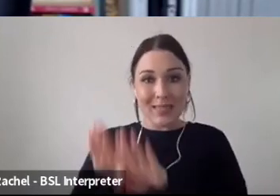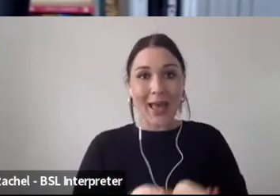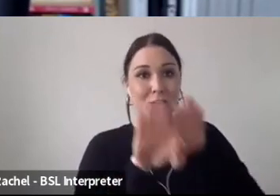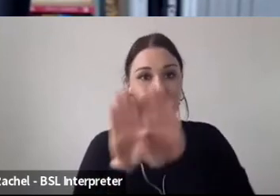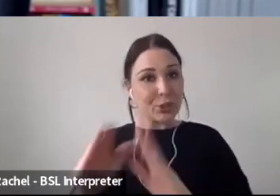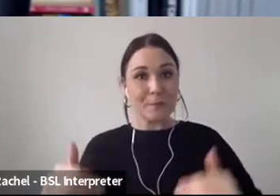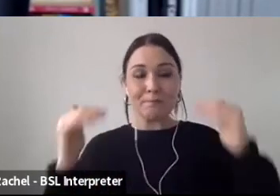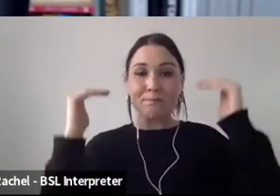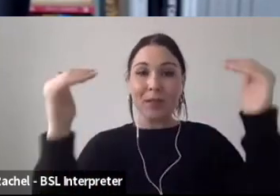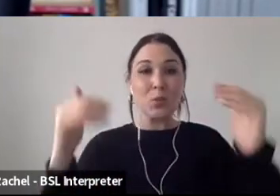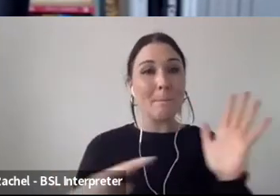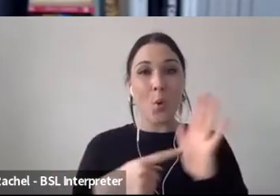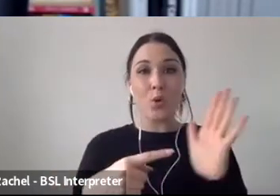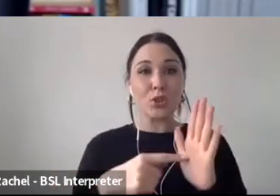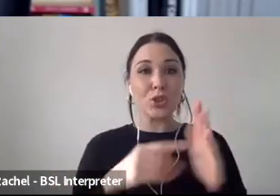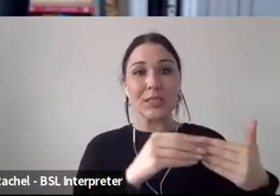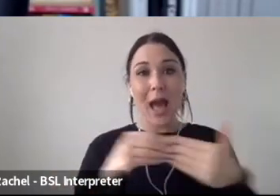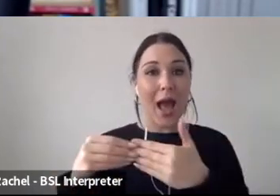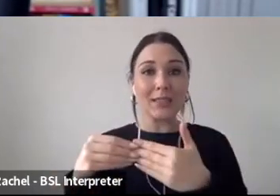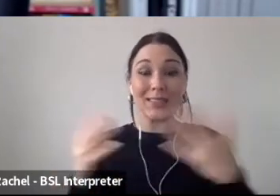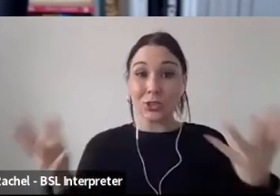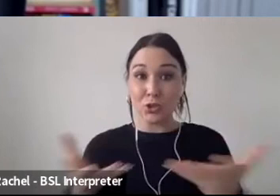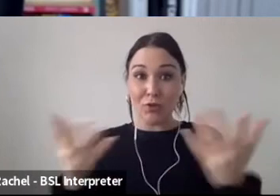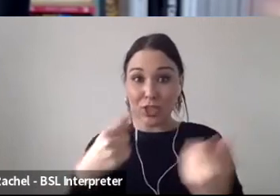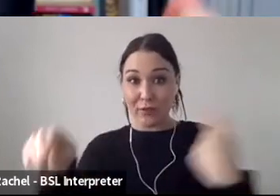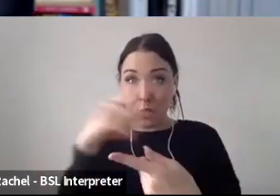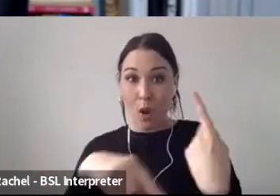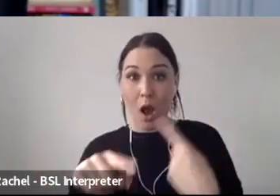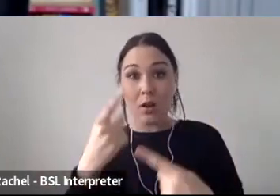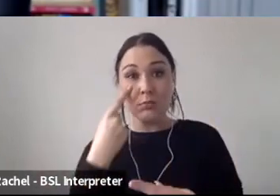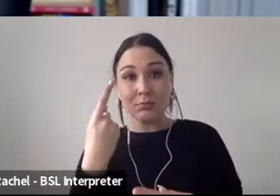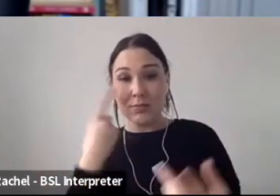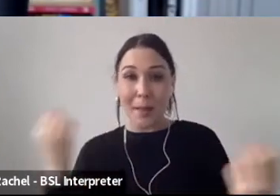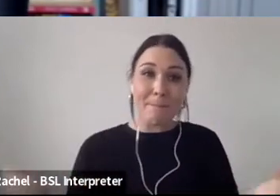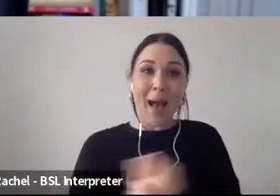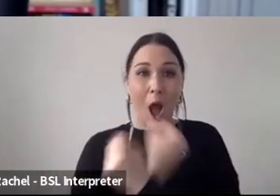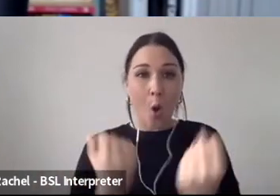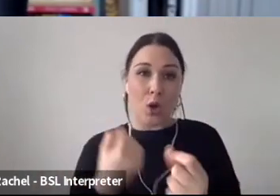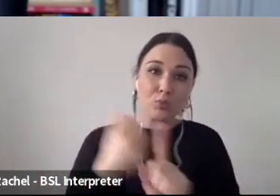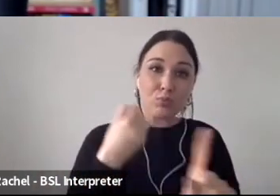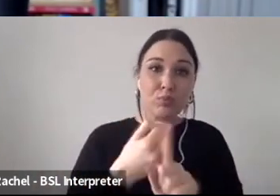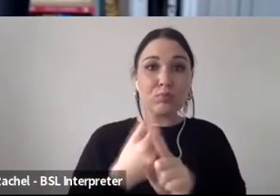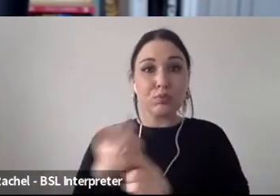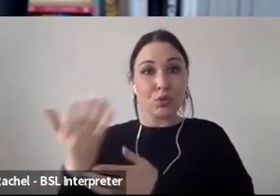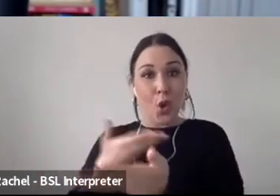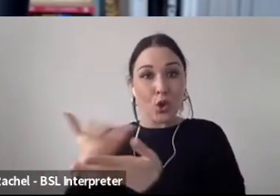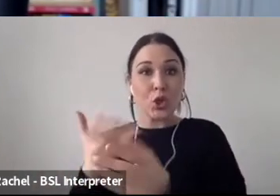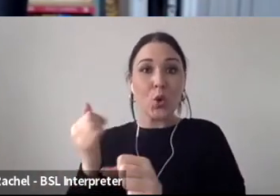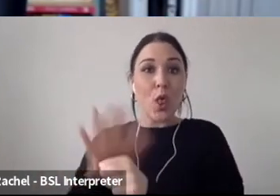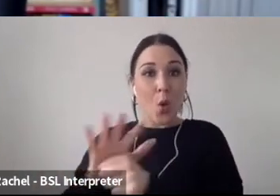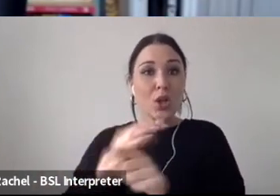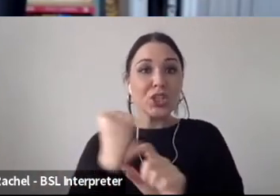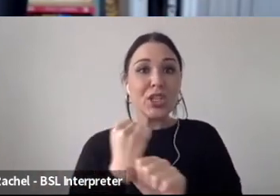very important piece of guidance. And I'd encourage everyone to kind of get empowered and talk to your local GP surgery about what you